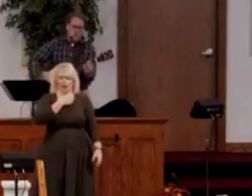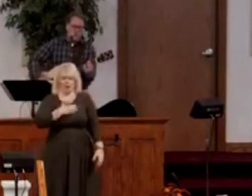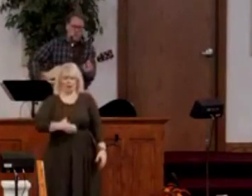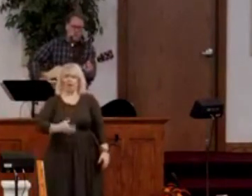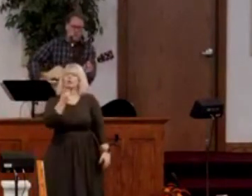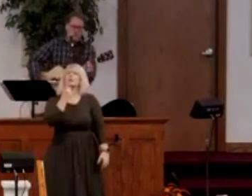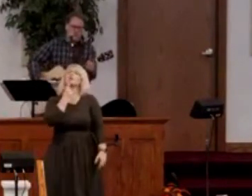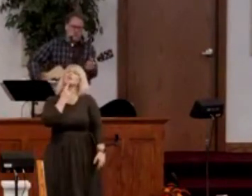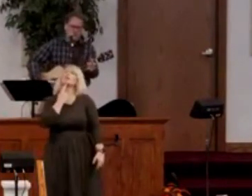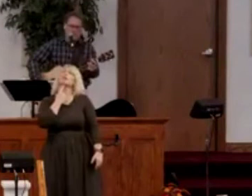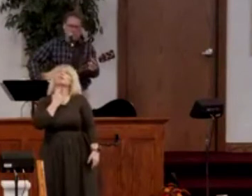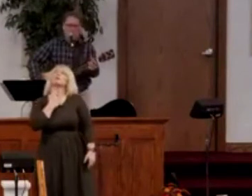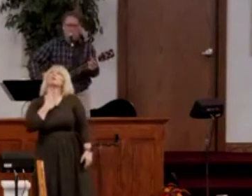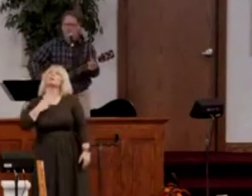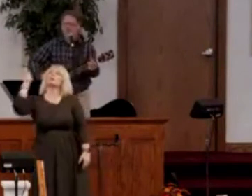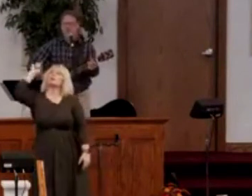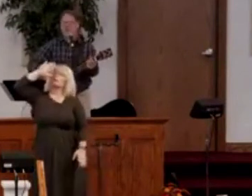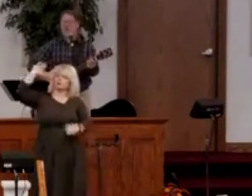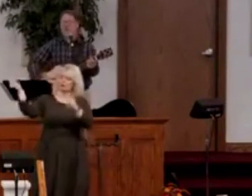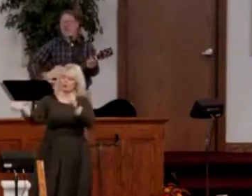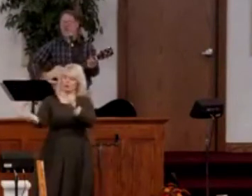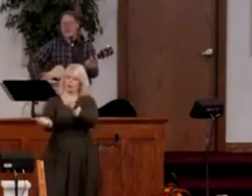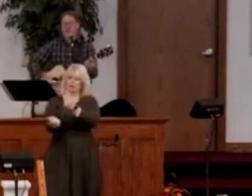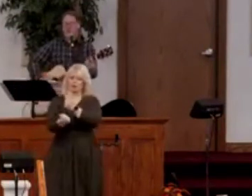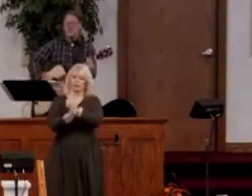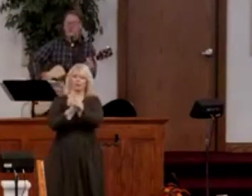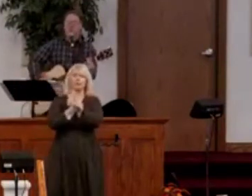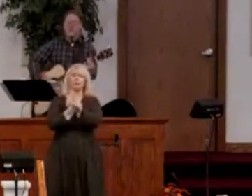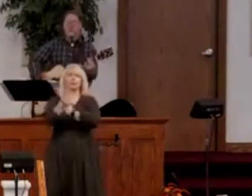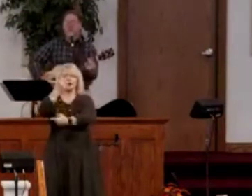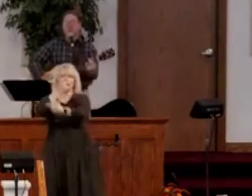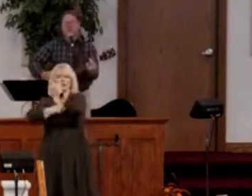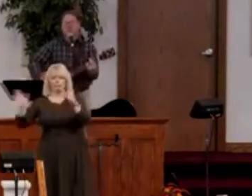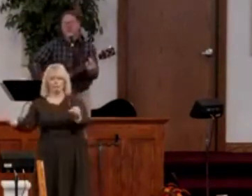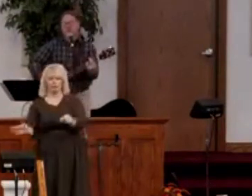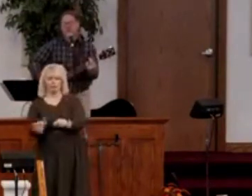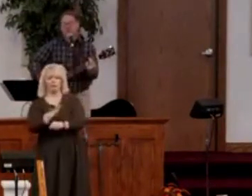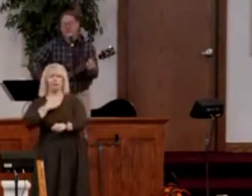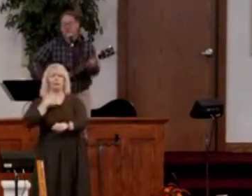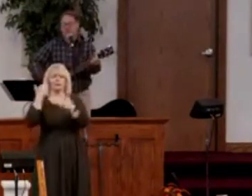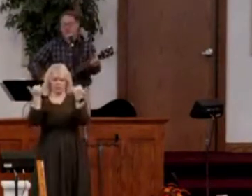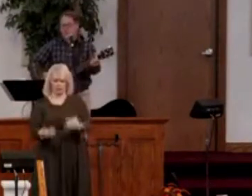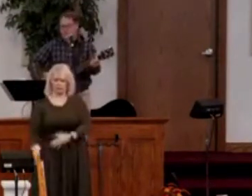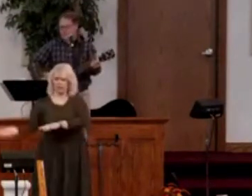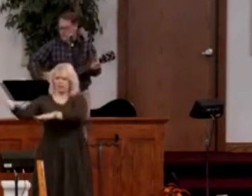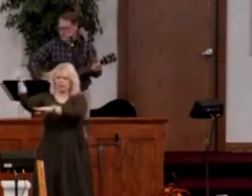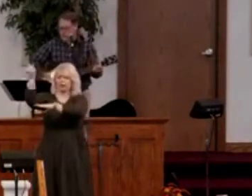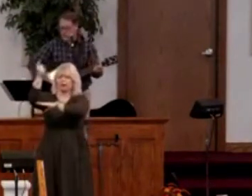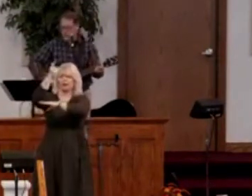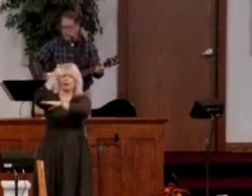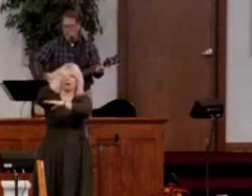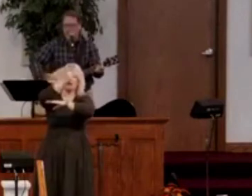I hunger and thirst for your love. Come fill me